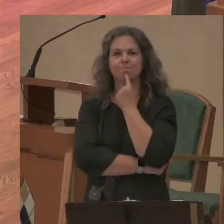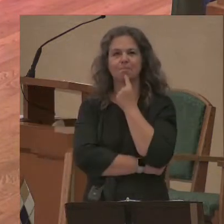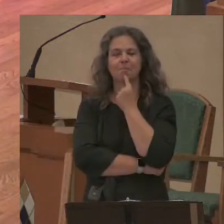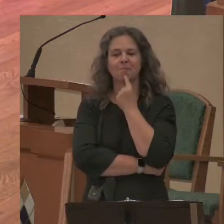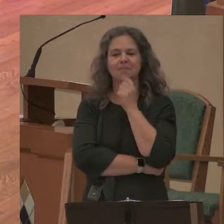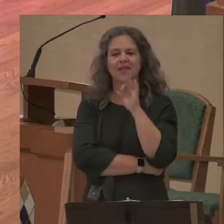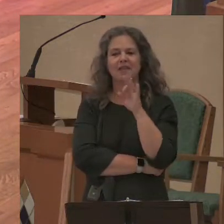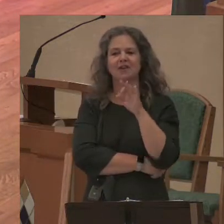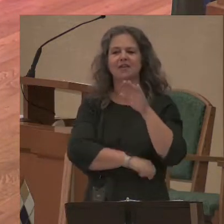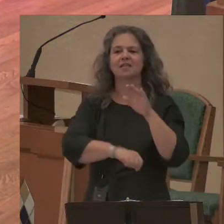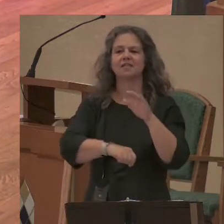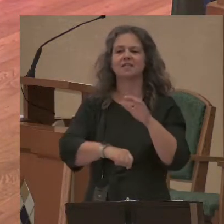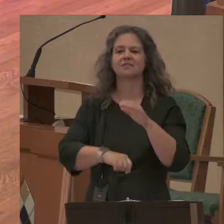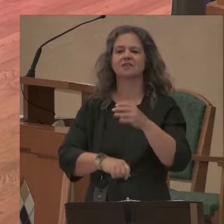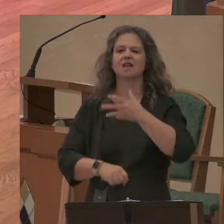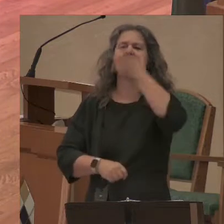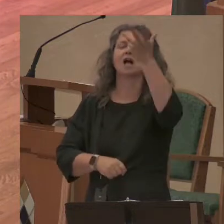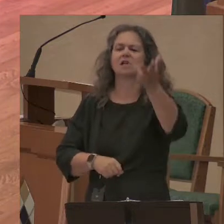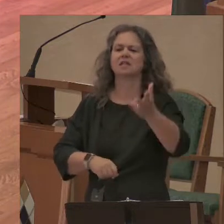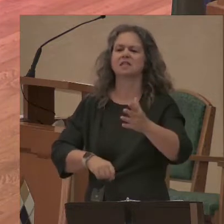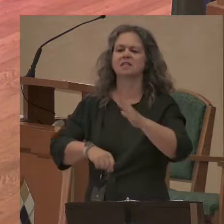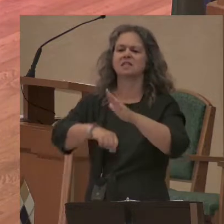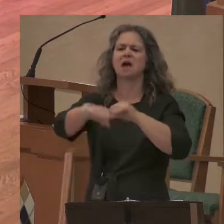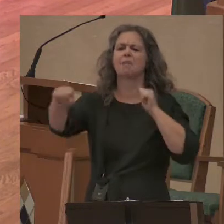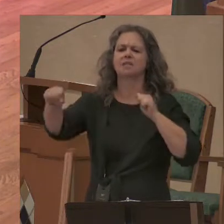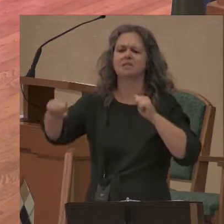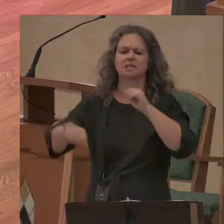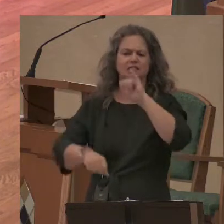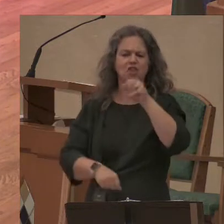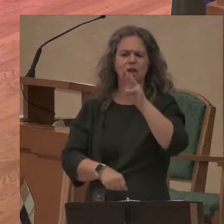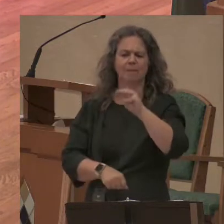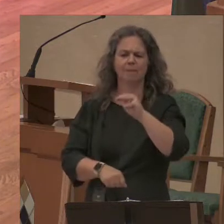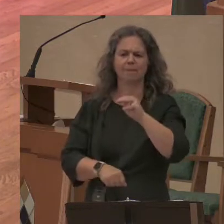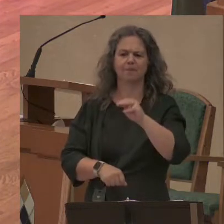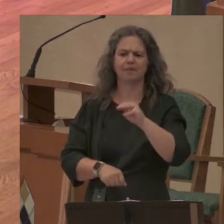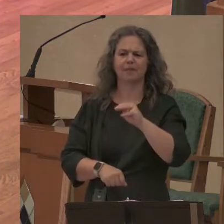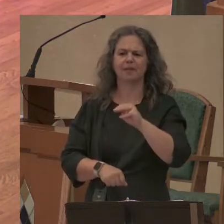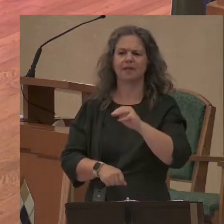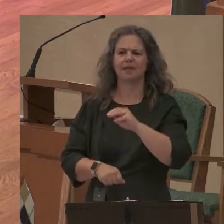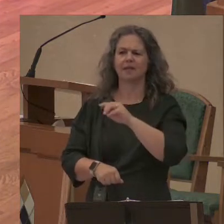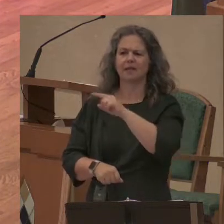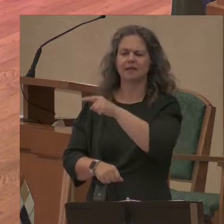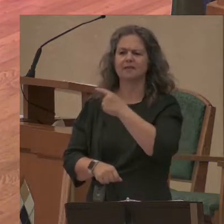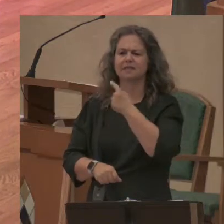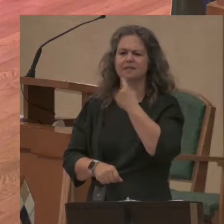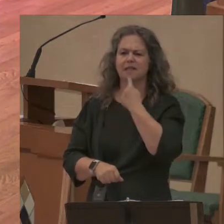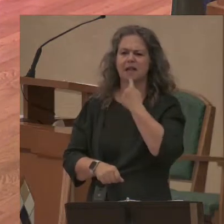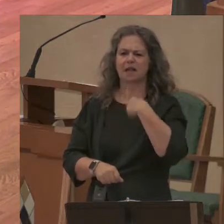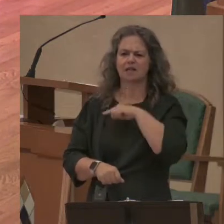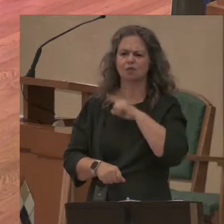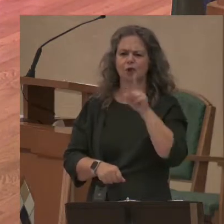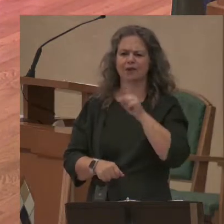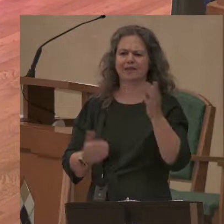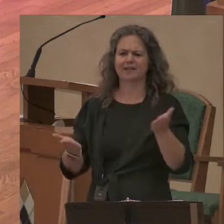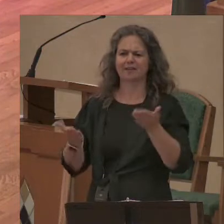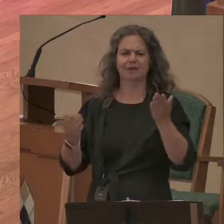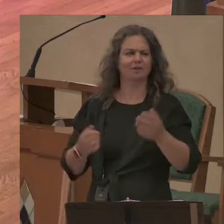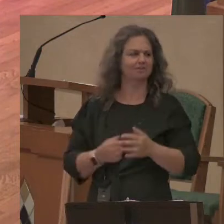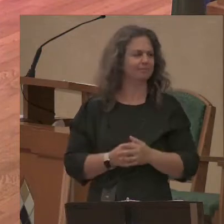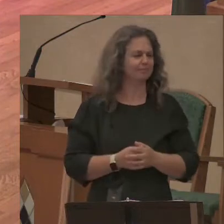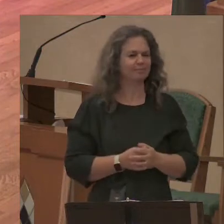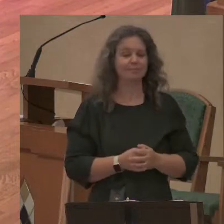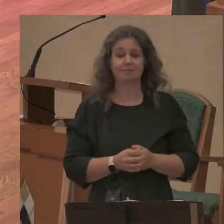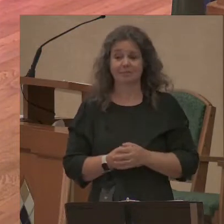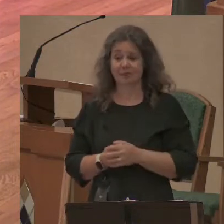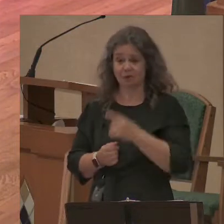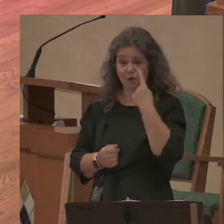think if we called out his name is Jim, maybe he would let us know he's somewhere in the room?